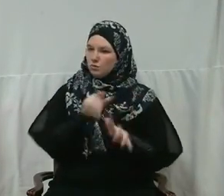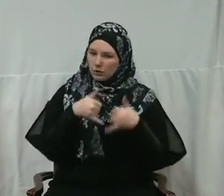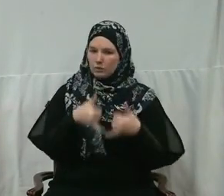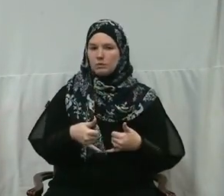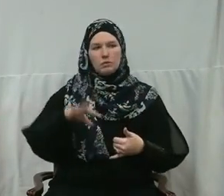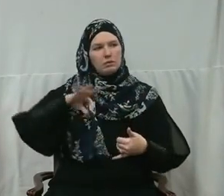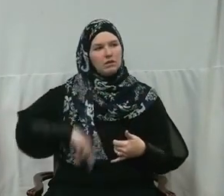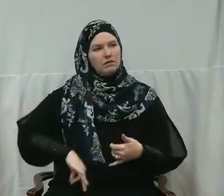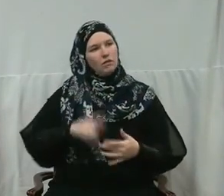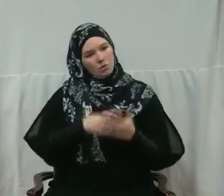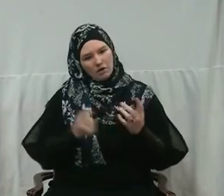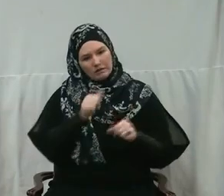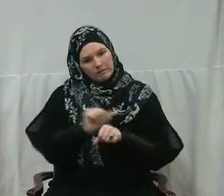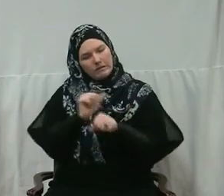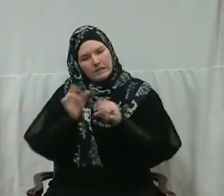have worked for.